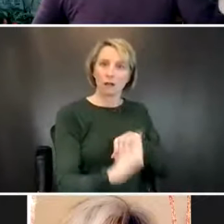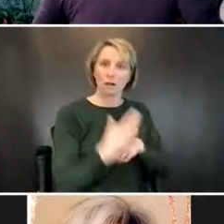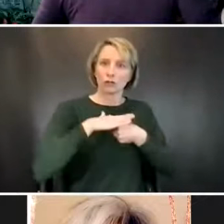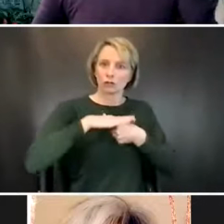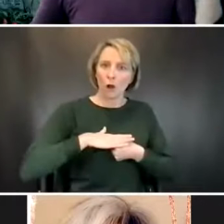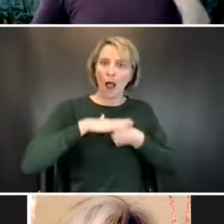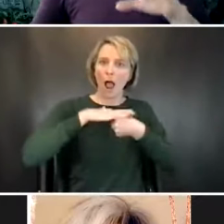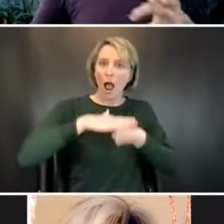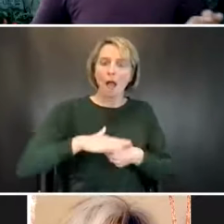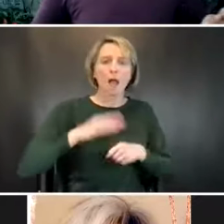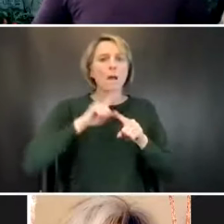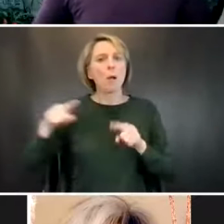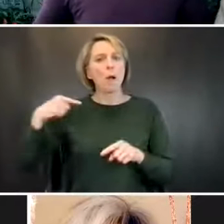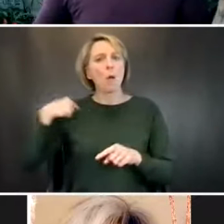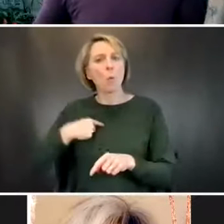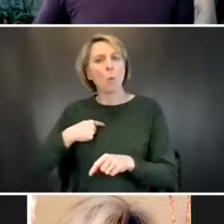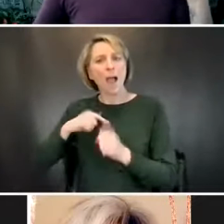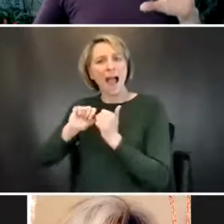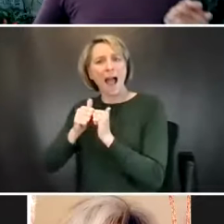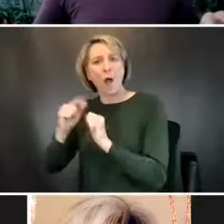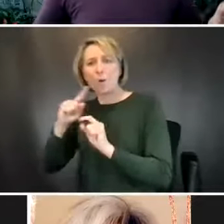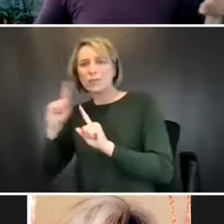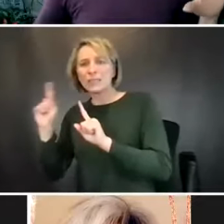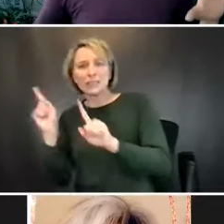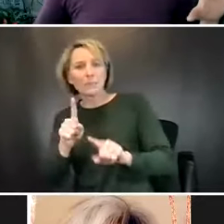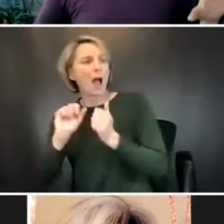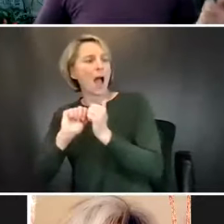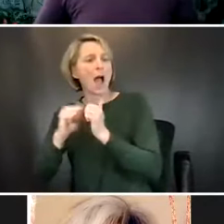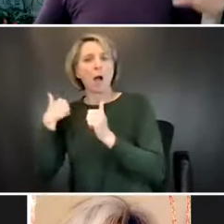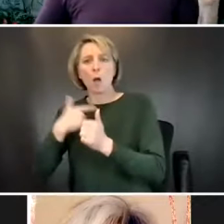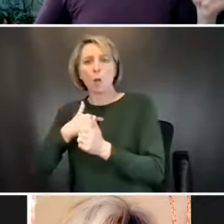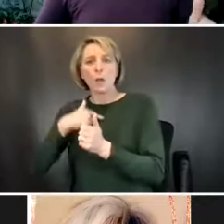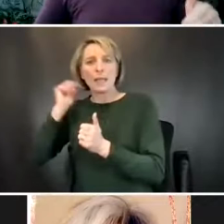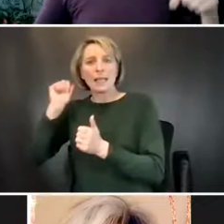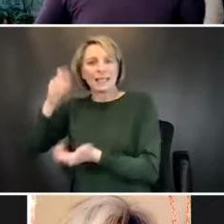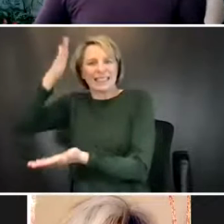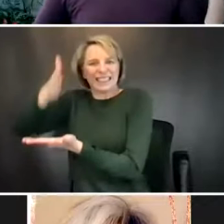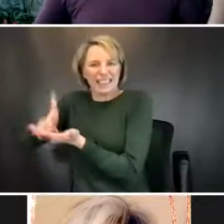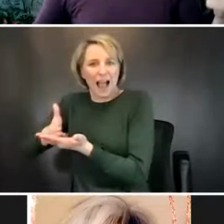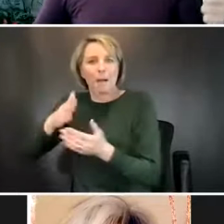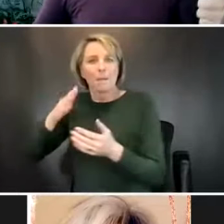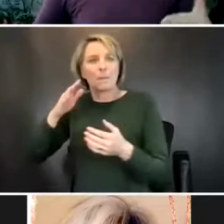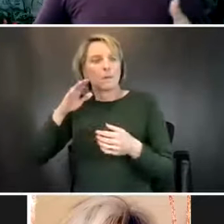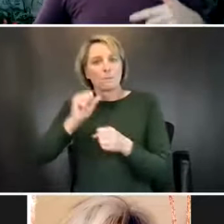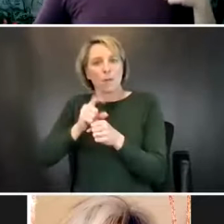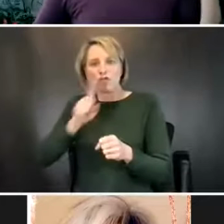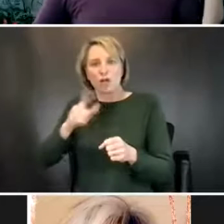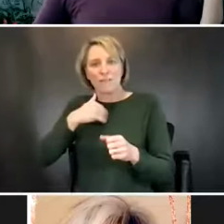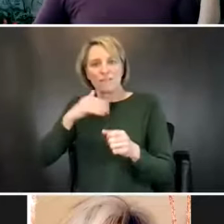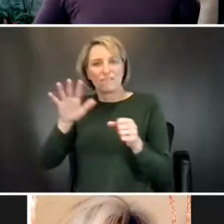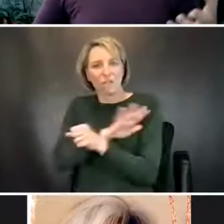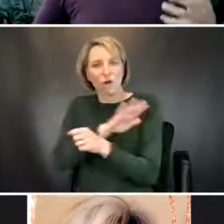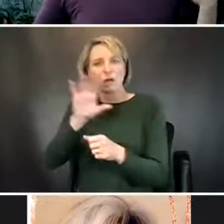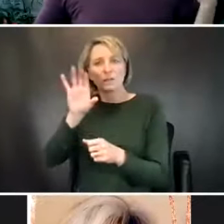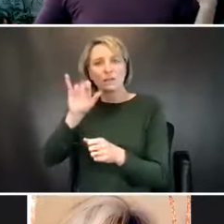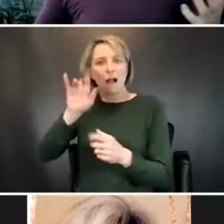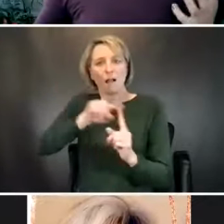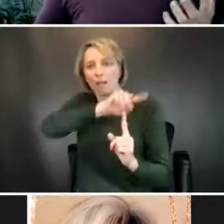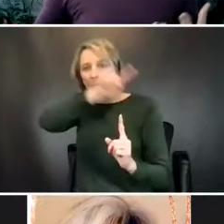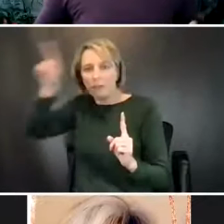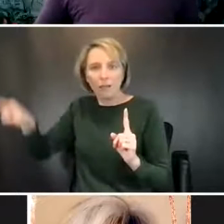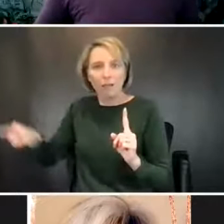cycle. So that's why we want to learn these self-care techniques like grounding, like exercise, so that